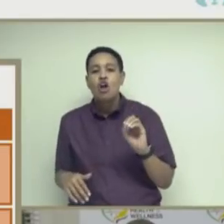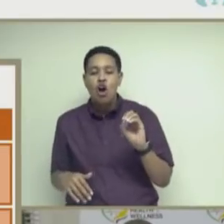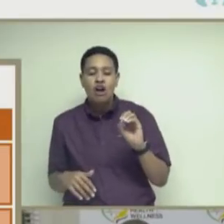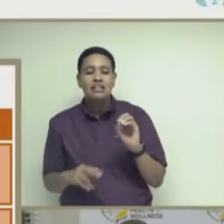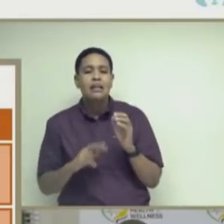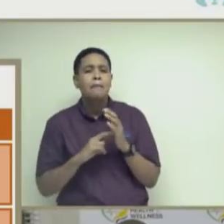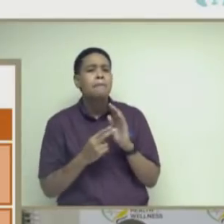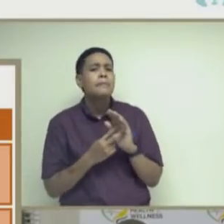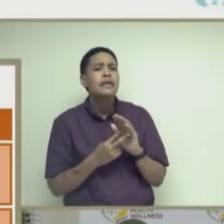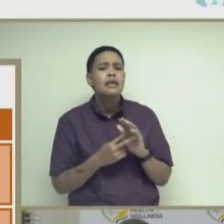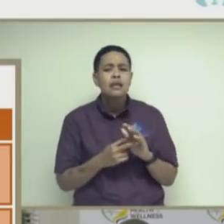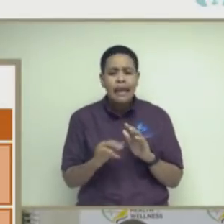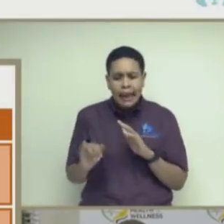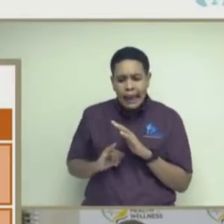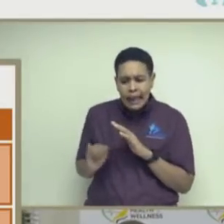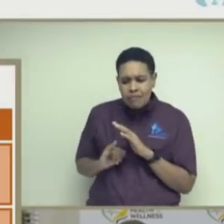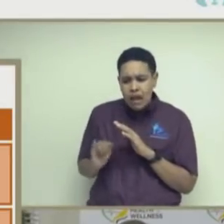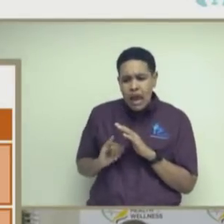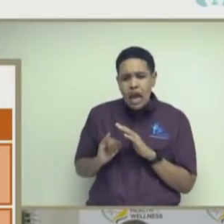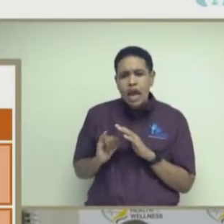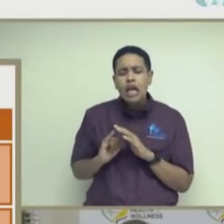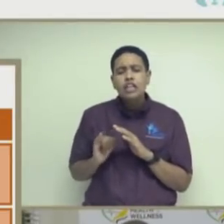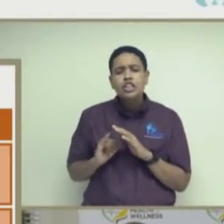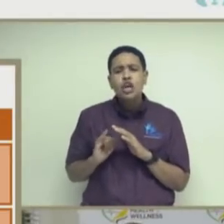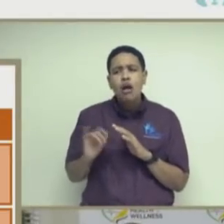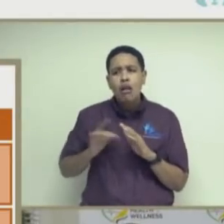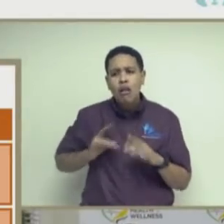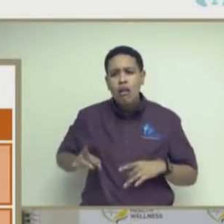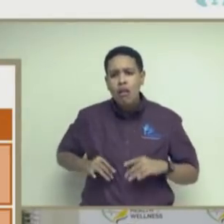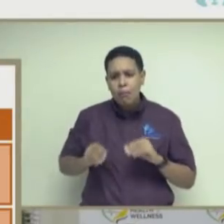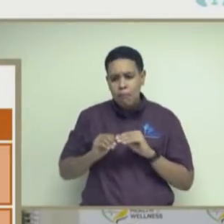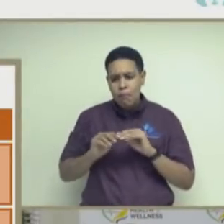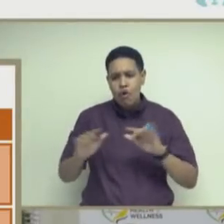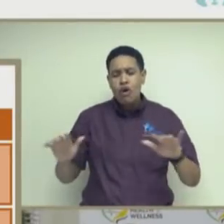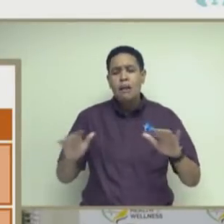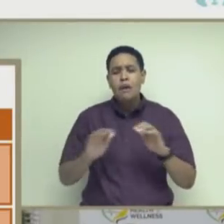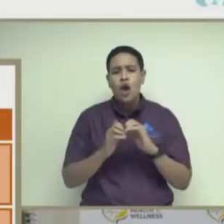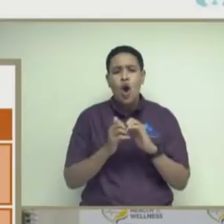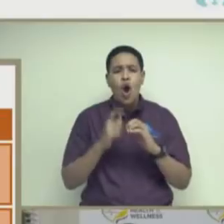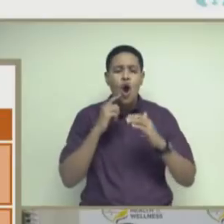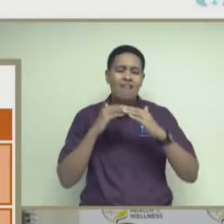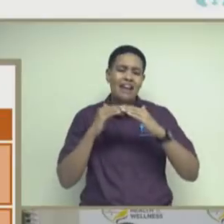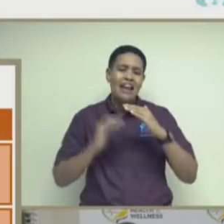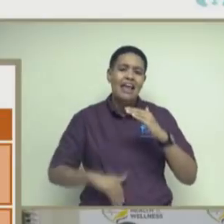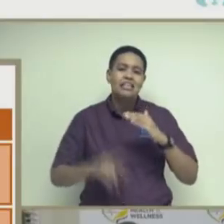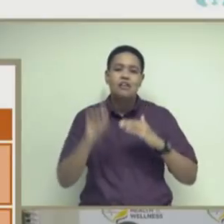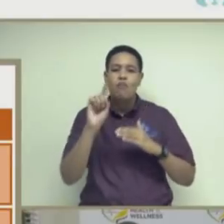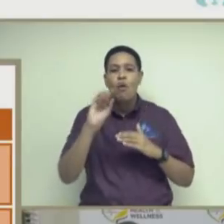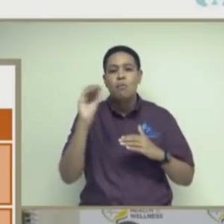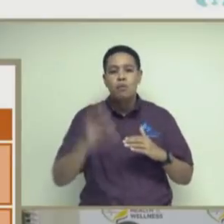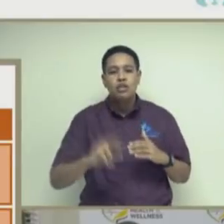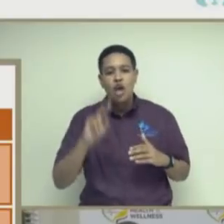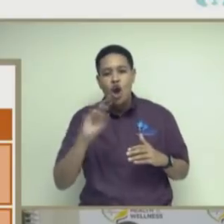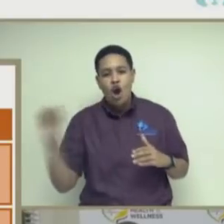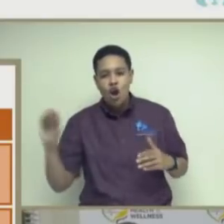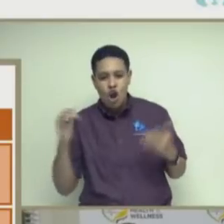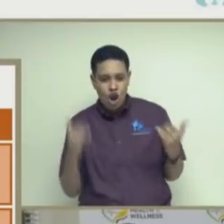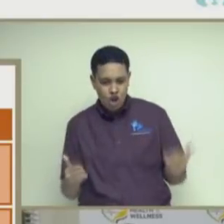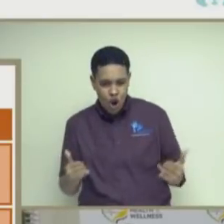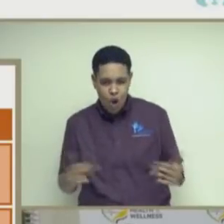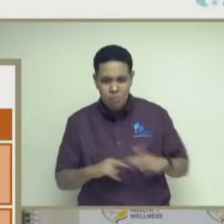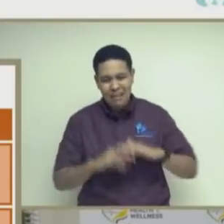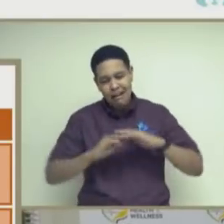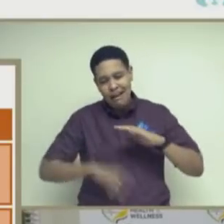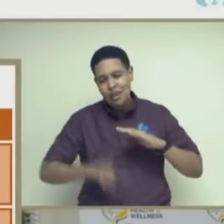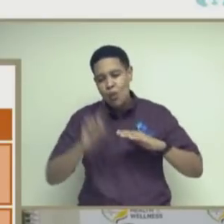infection or multiplication of infection of less than 1%. So these are